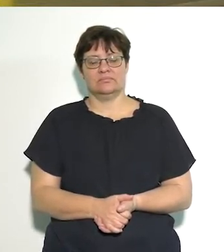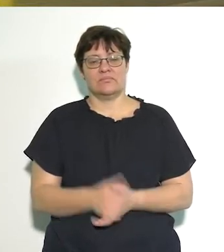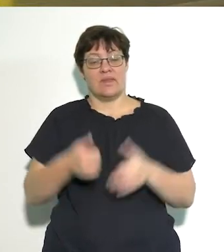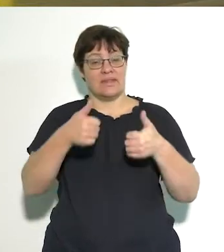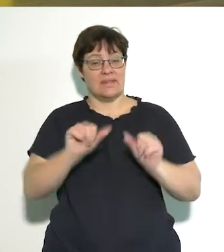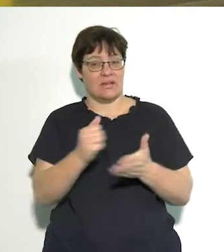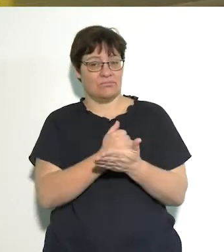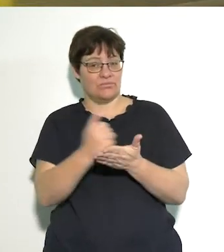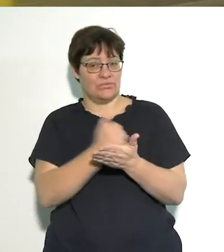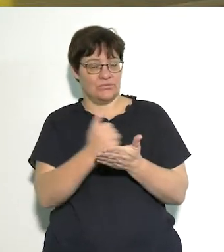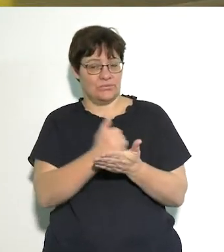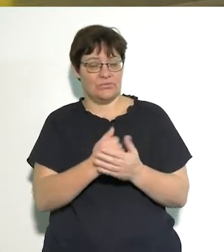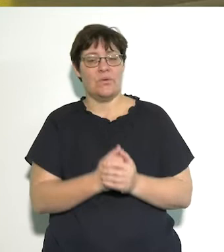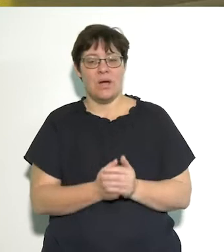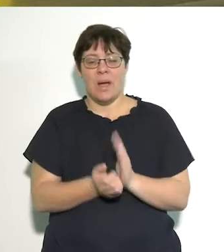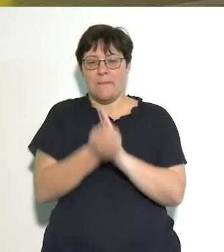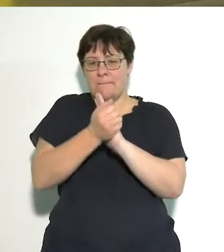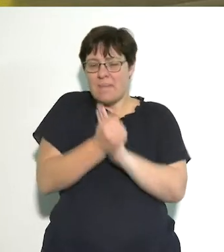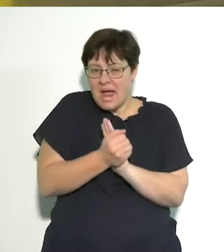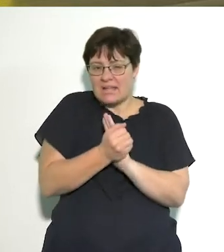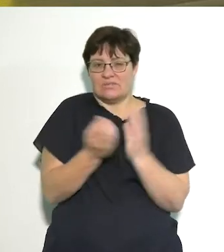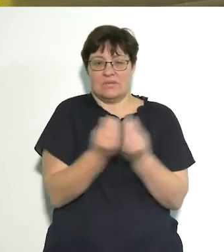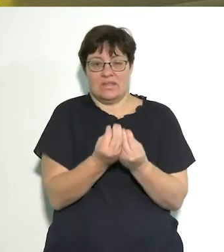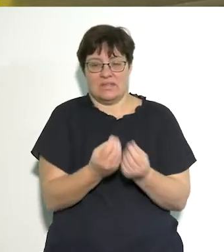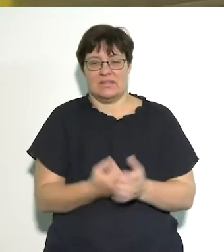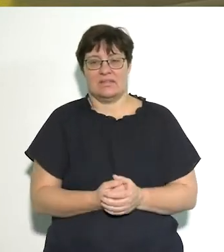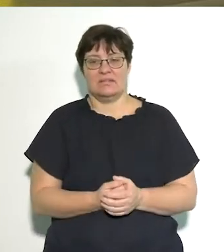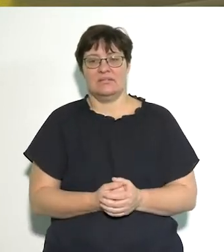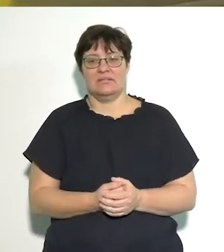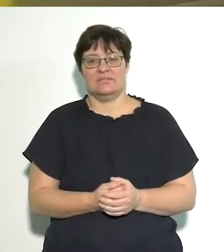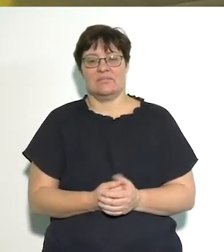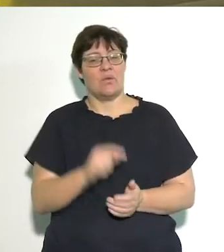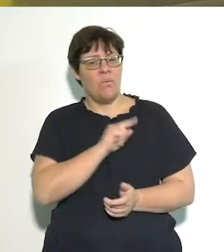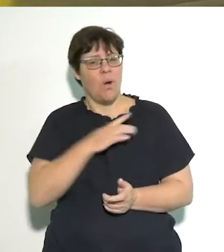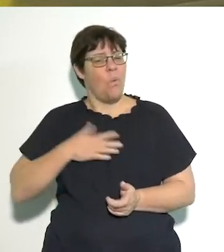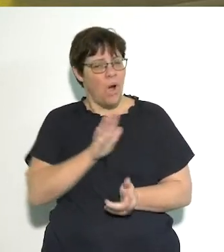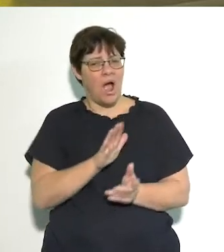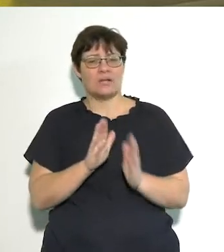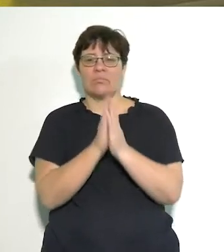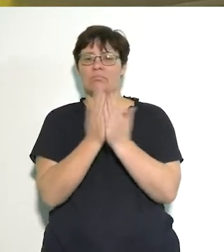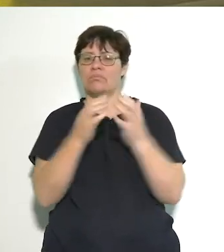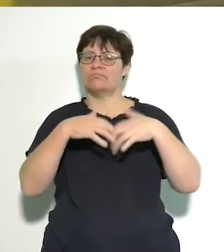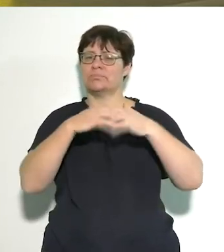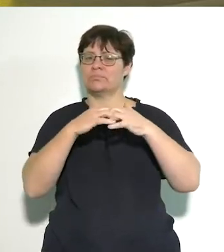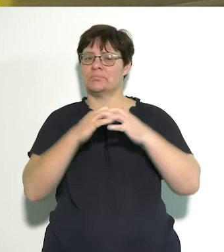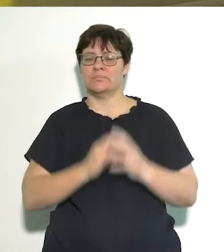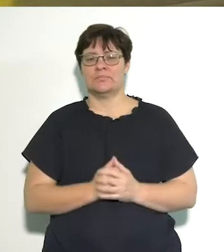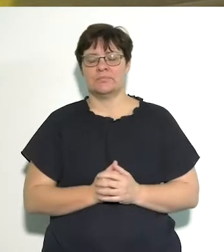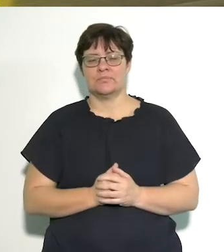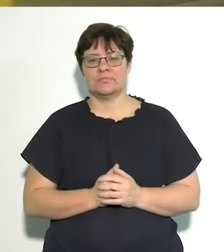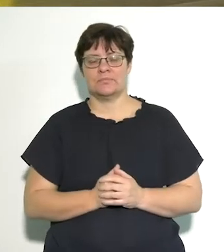Let's do the next one. We're binding the pages together to make our book.